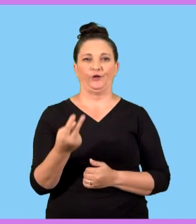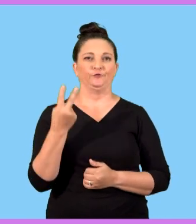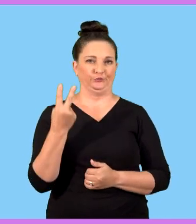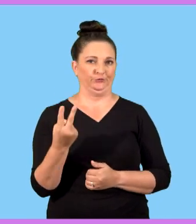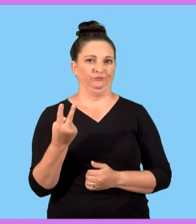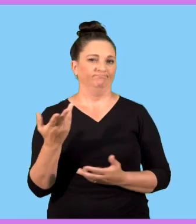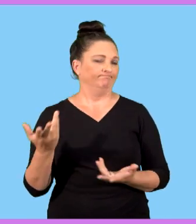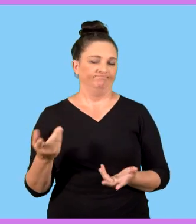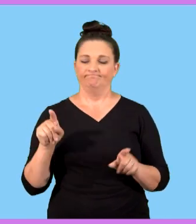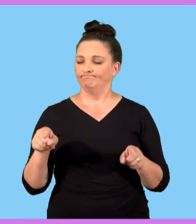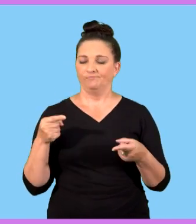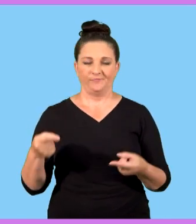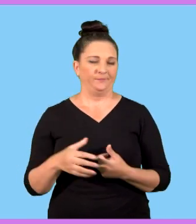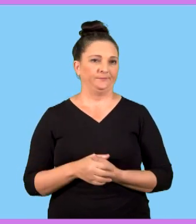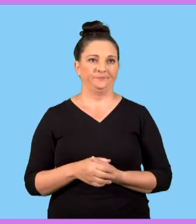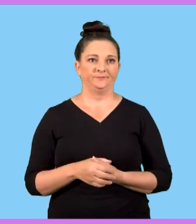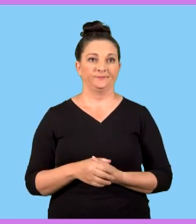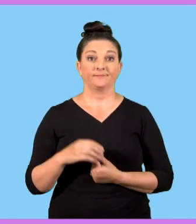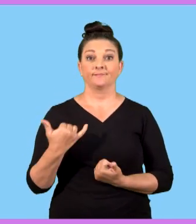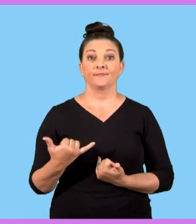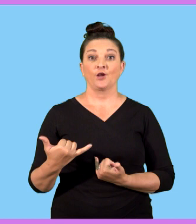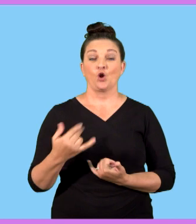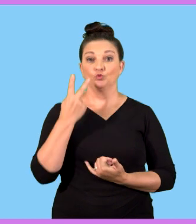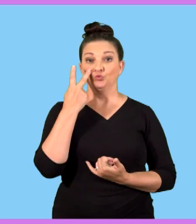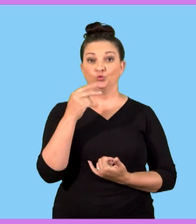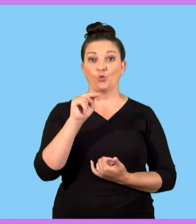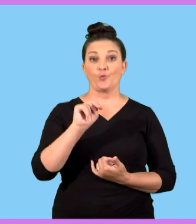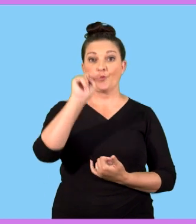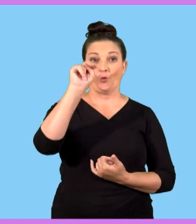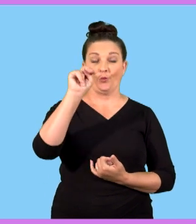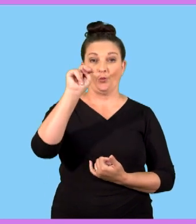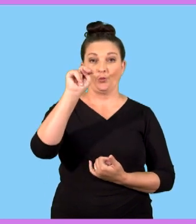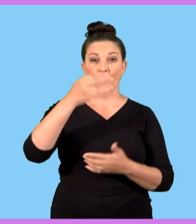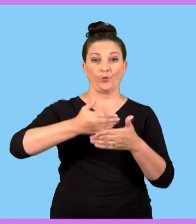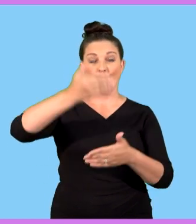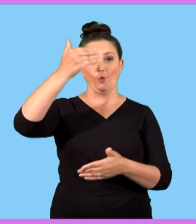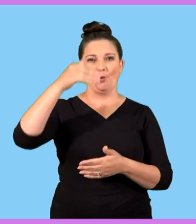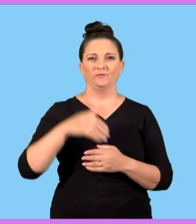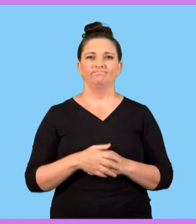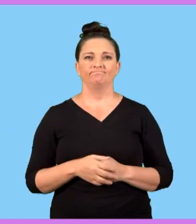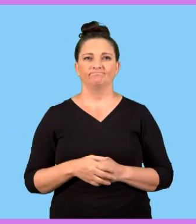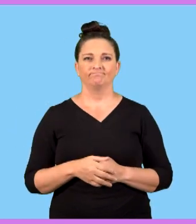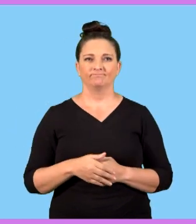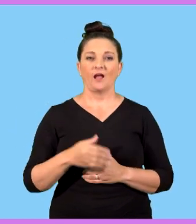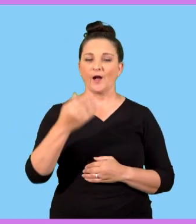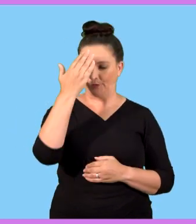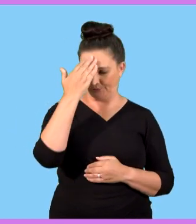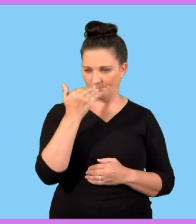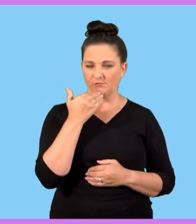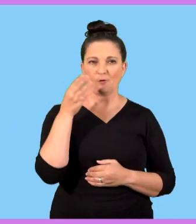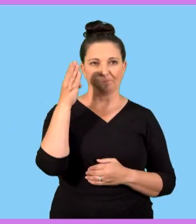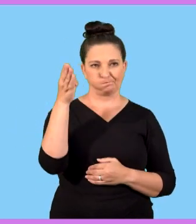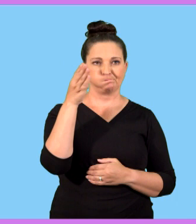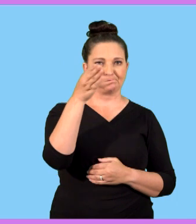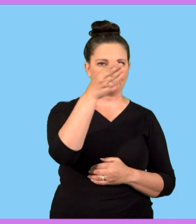window. Can't be this one either. Looking now at our northern door, hall. So there's a